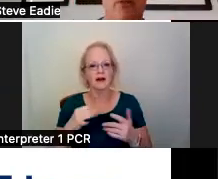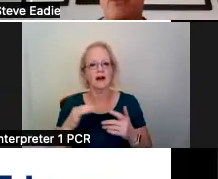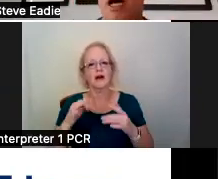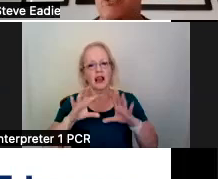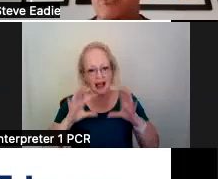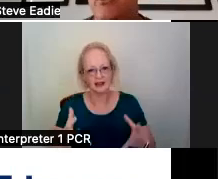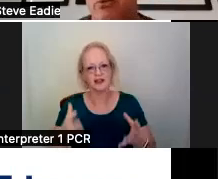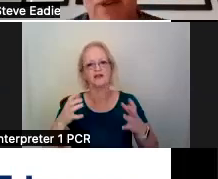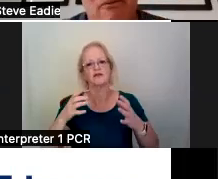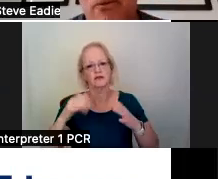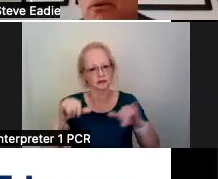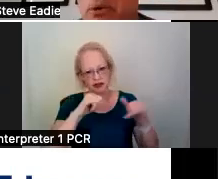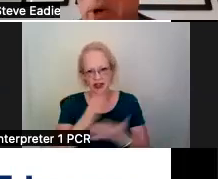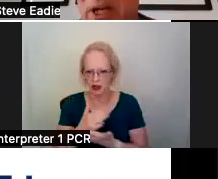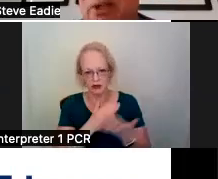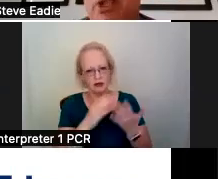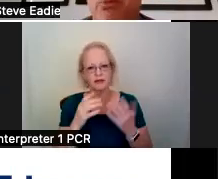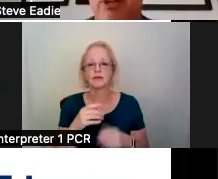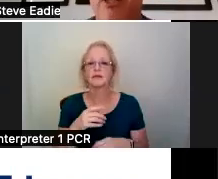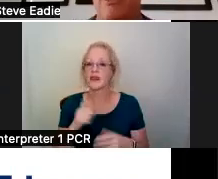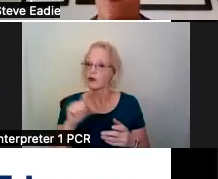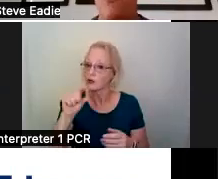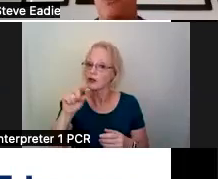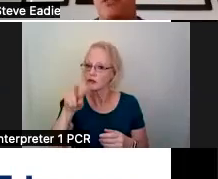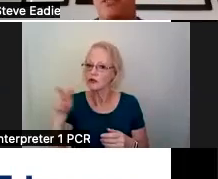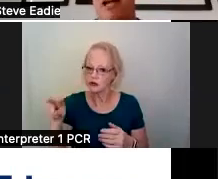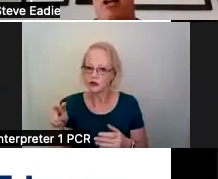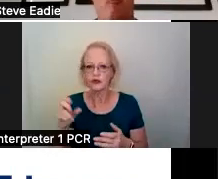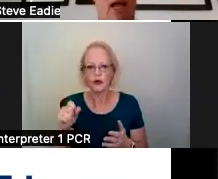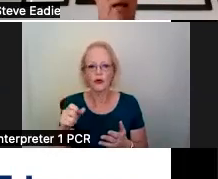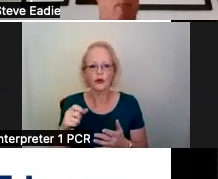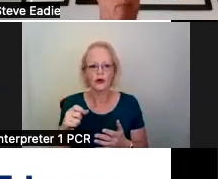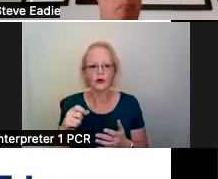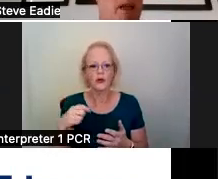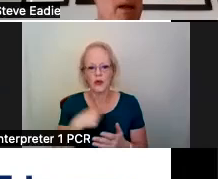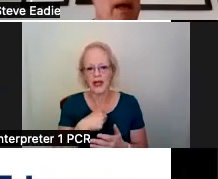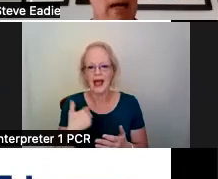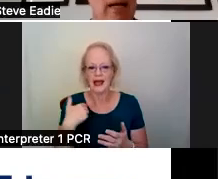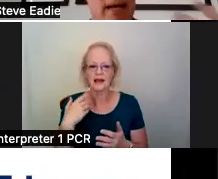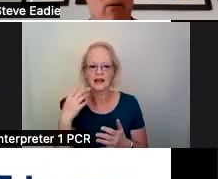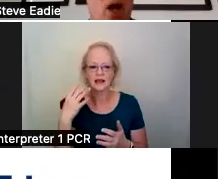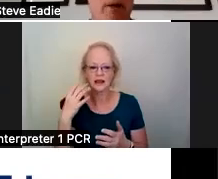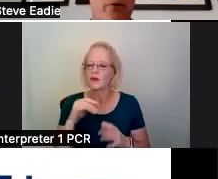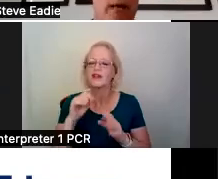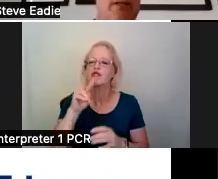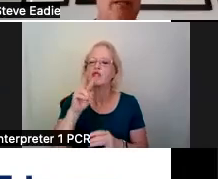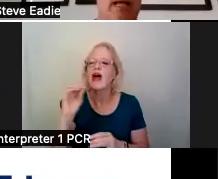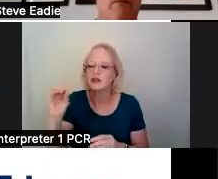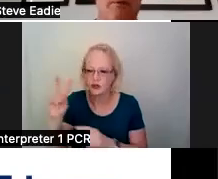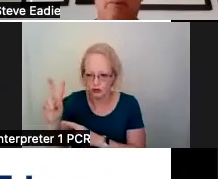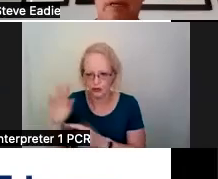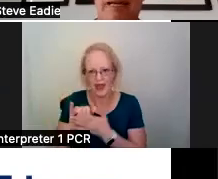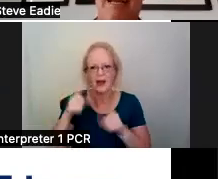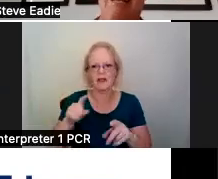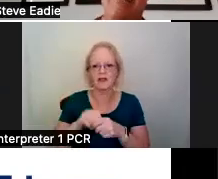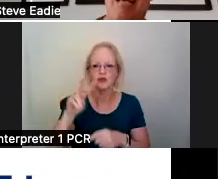that was in 2002. So we've had over 20 years of experience with this style of plan. A little later on,